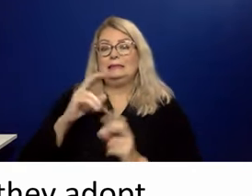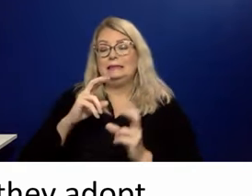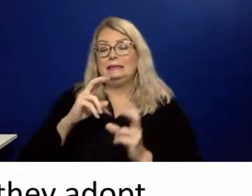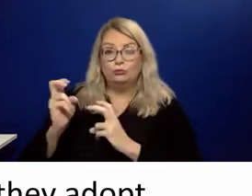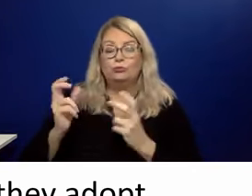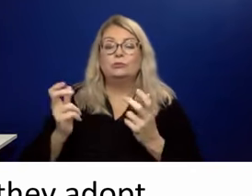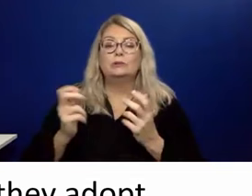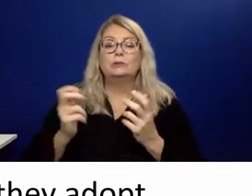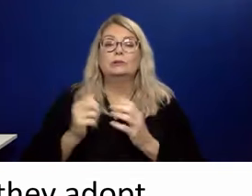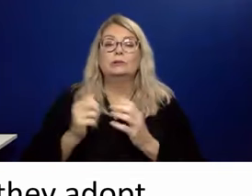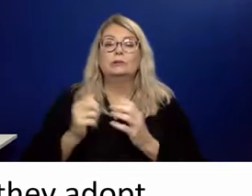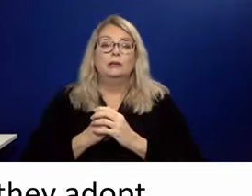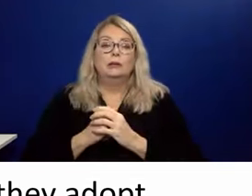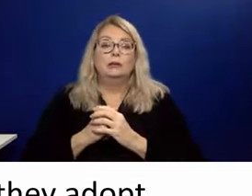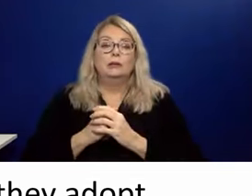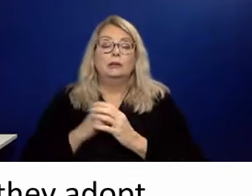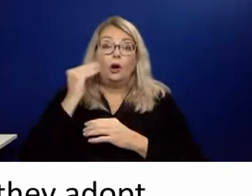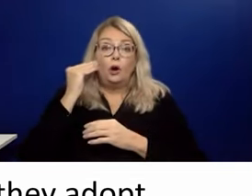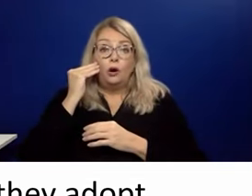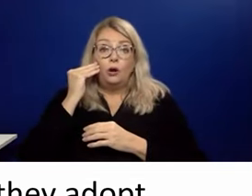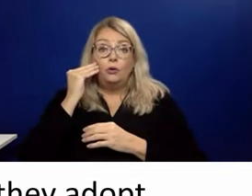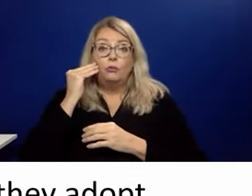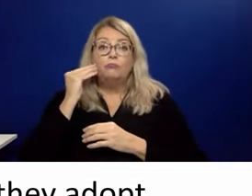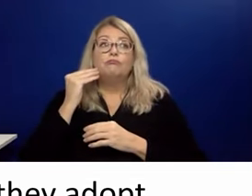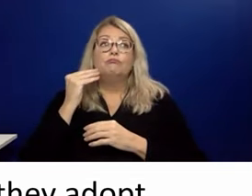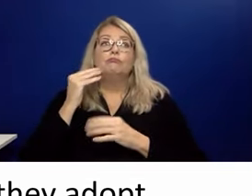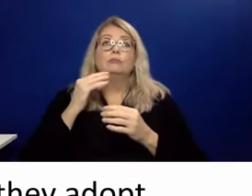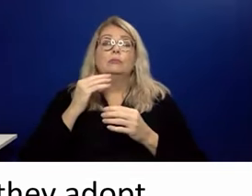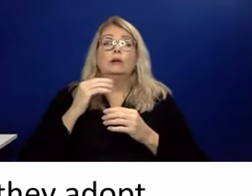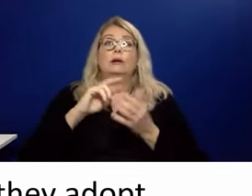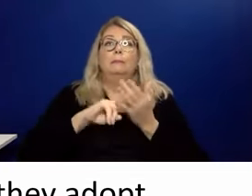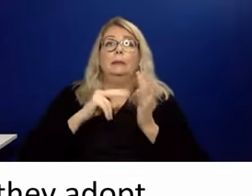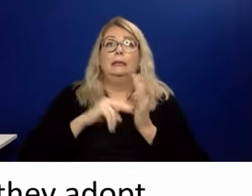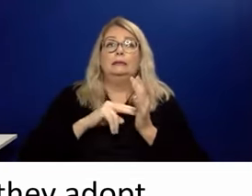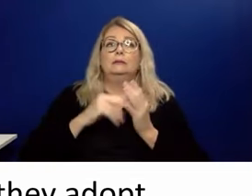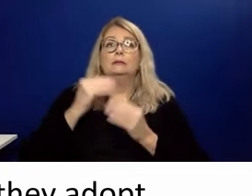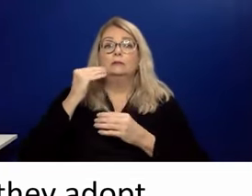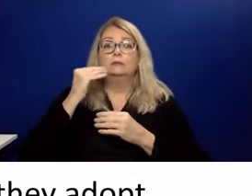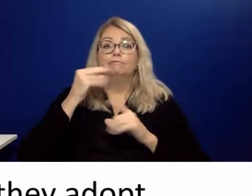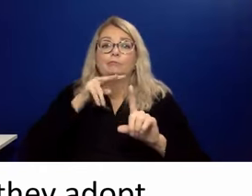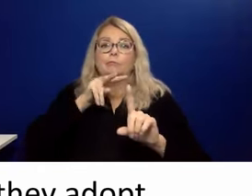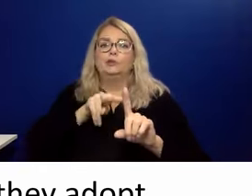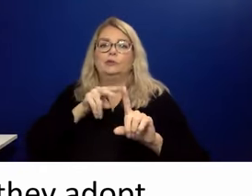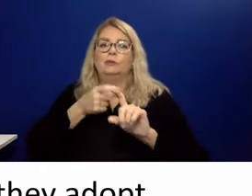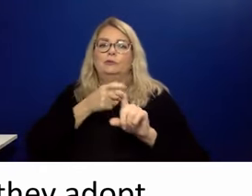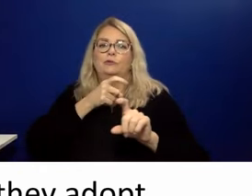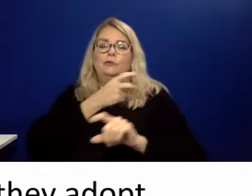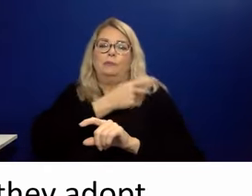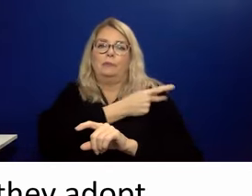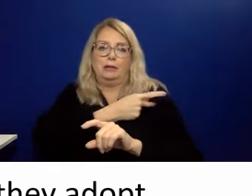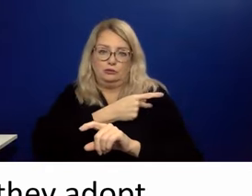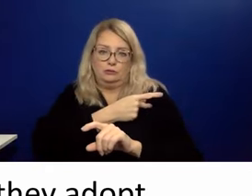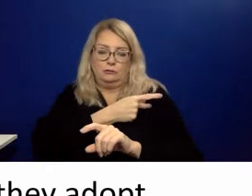the perception of the home from the patient, because it's not always that residential, comfortable home that we think